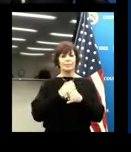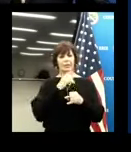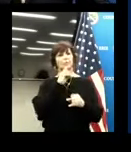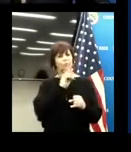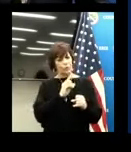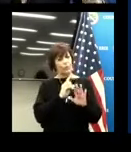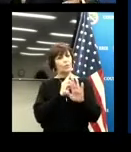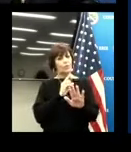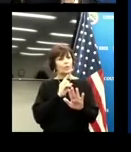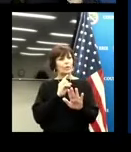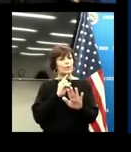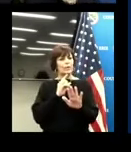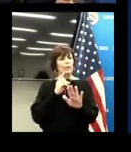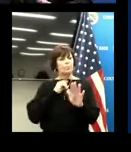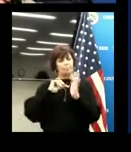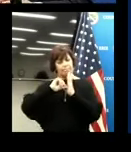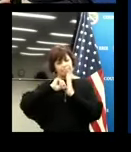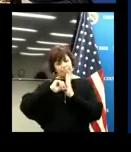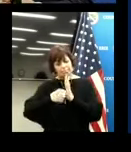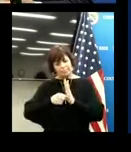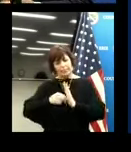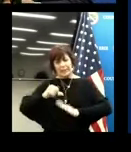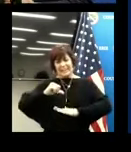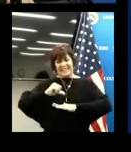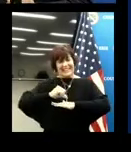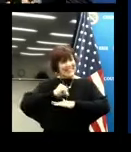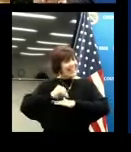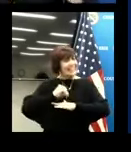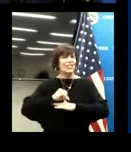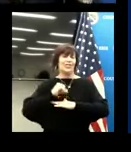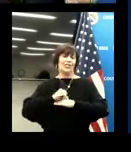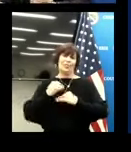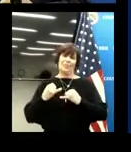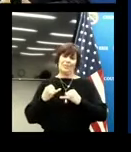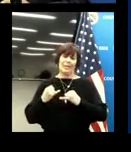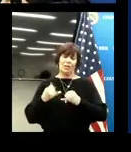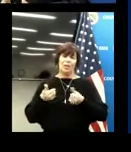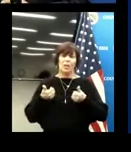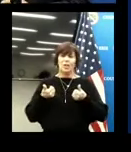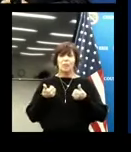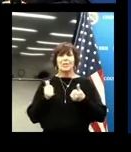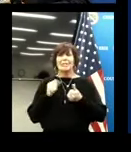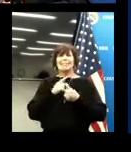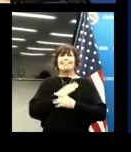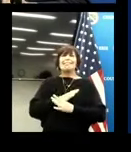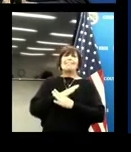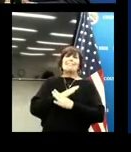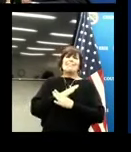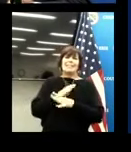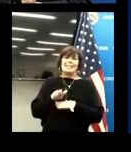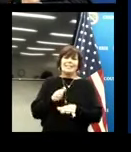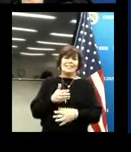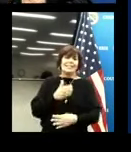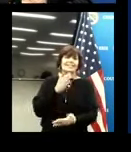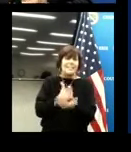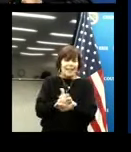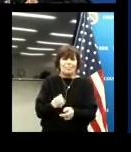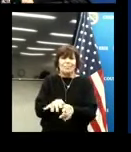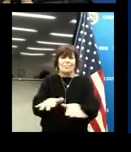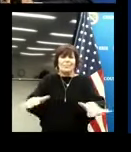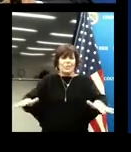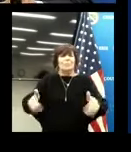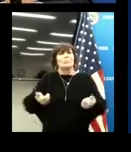we reiterated the dangerous situation that we have to try to stem the tide with regards to the growth of the